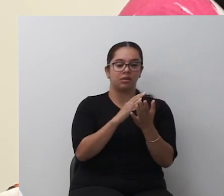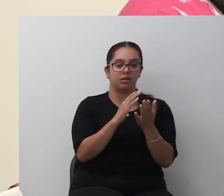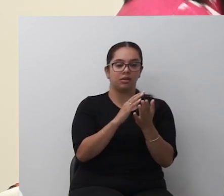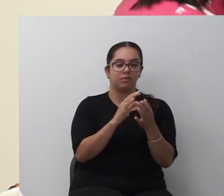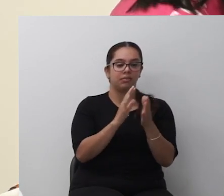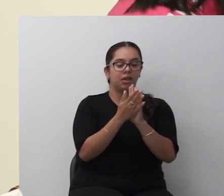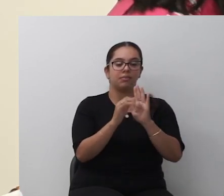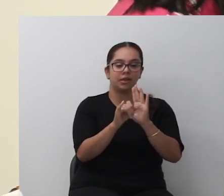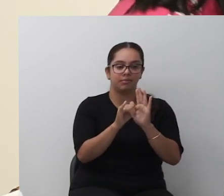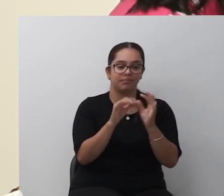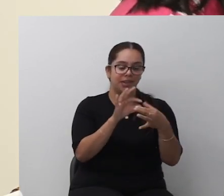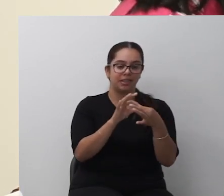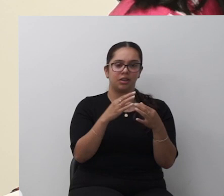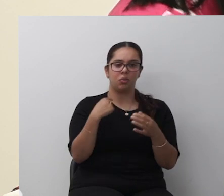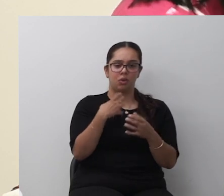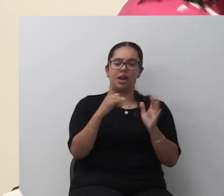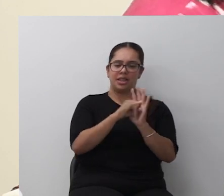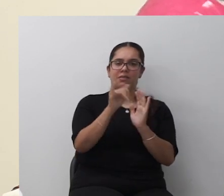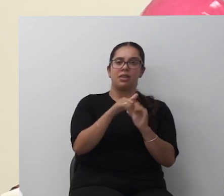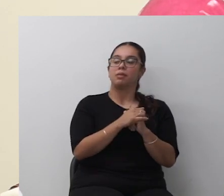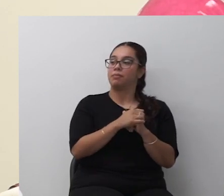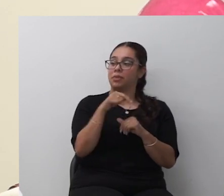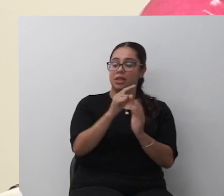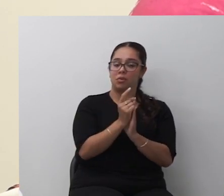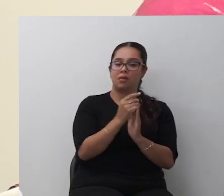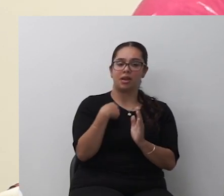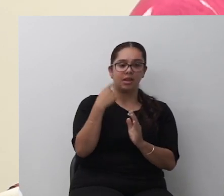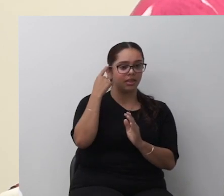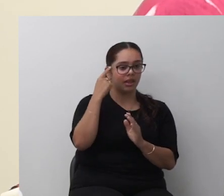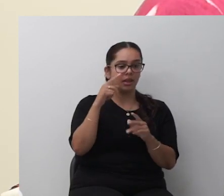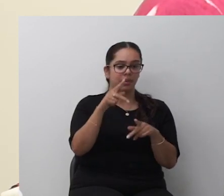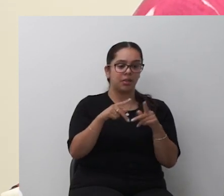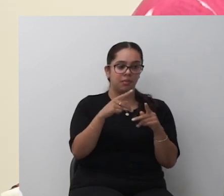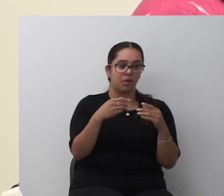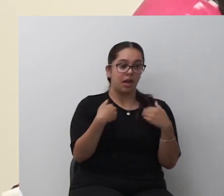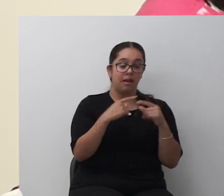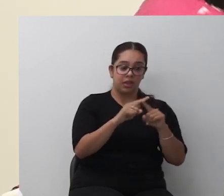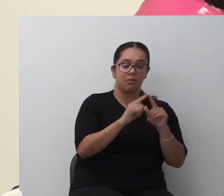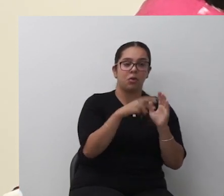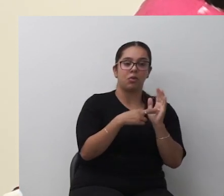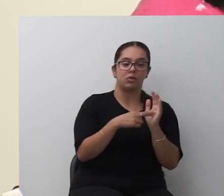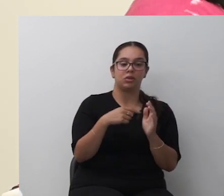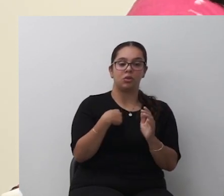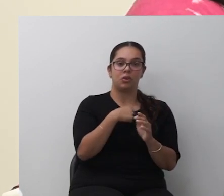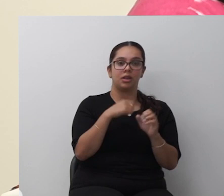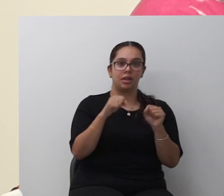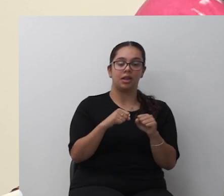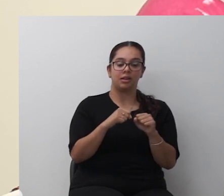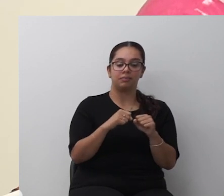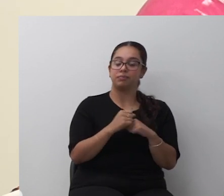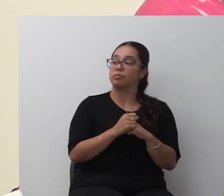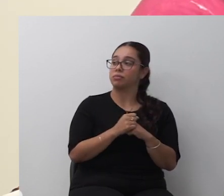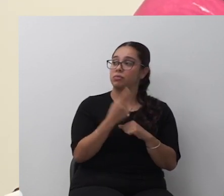identify that. And so in this moment, I think folks are playing lots of different roles, and we could. So one role that I